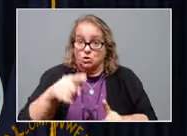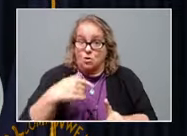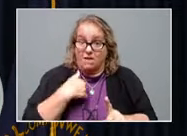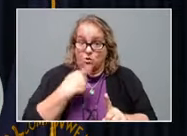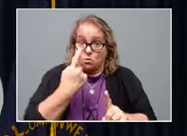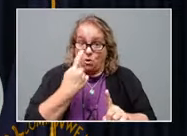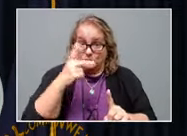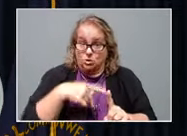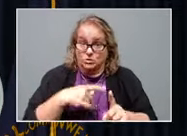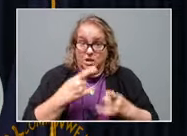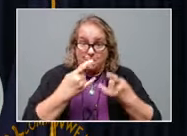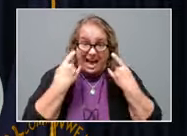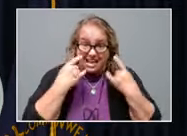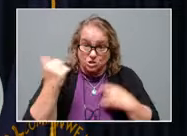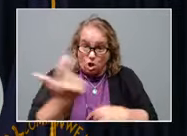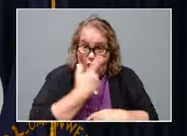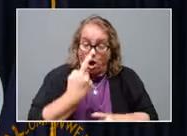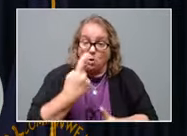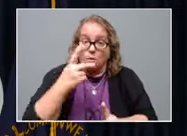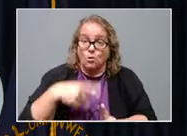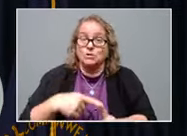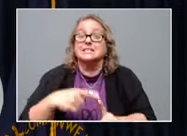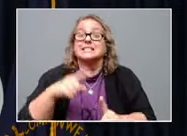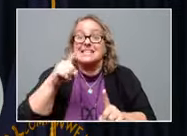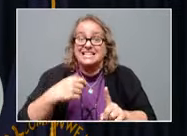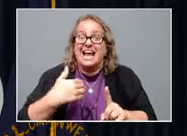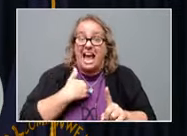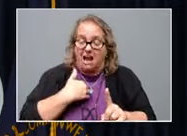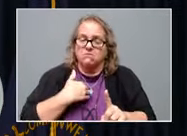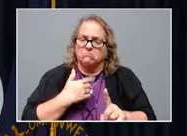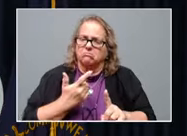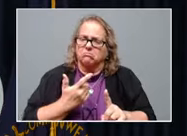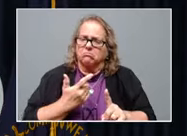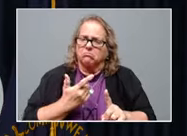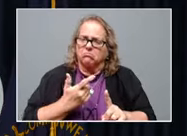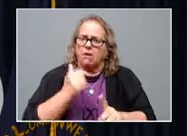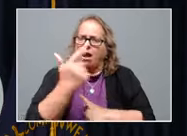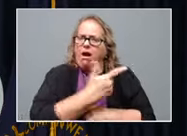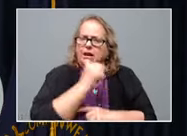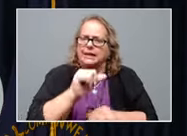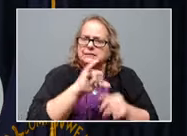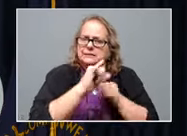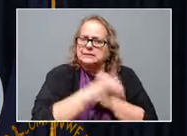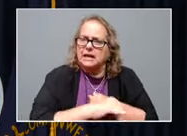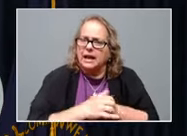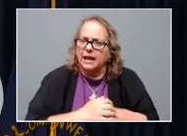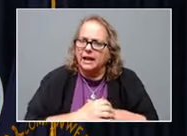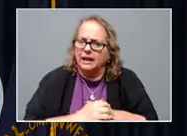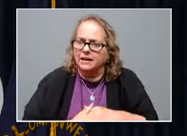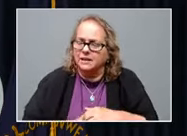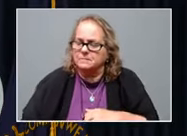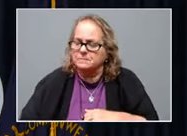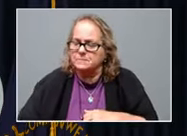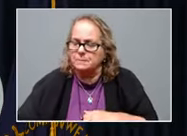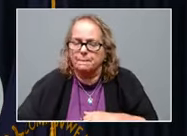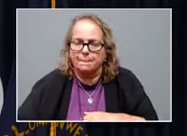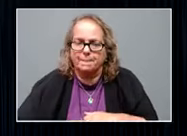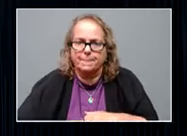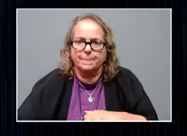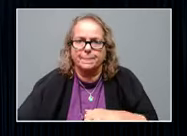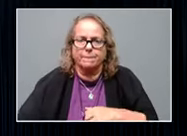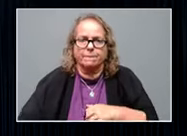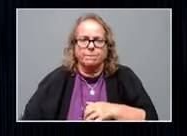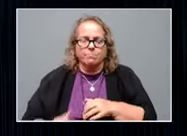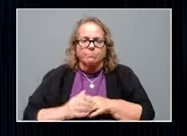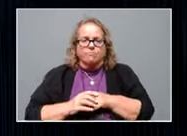Mike. I know vaccinating is obviously the whole priority right now, but how much credence do you give natural